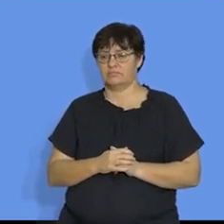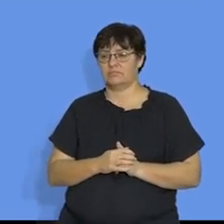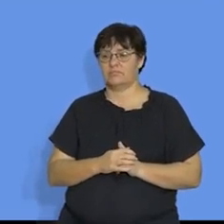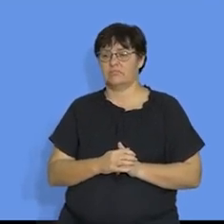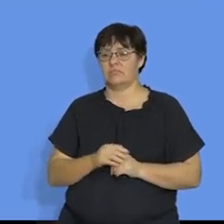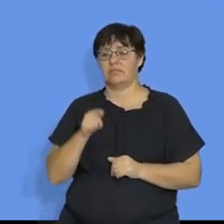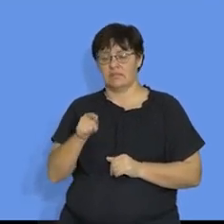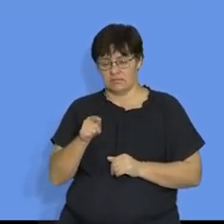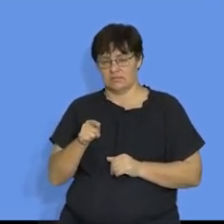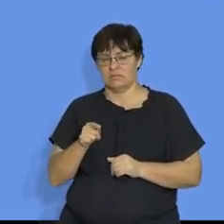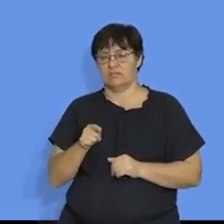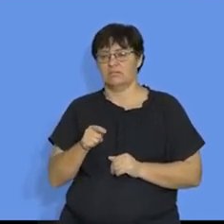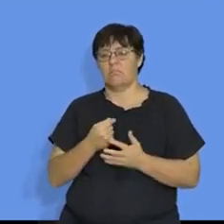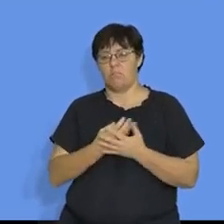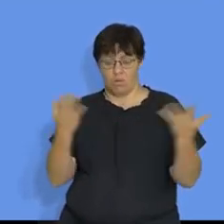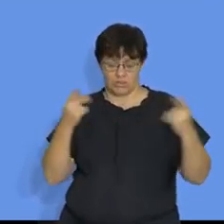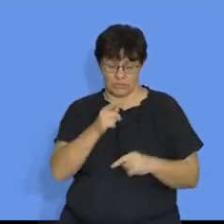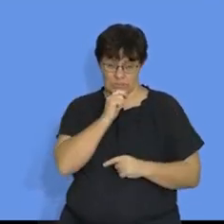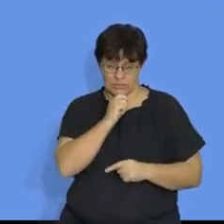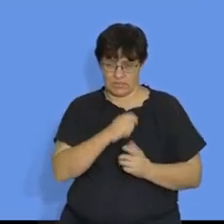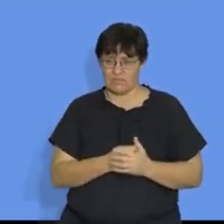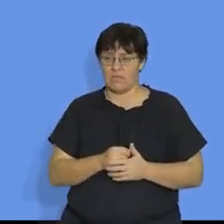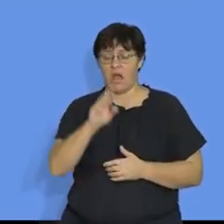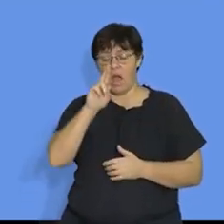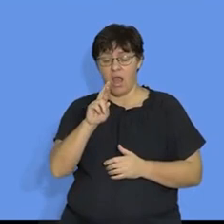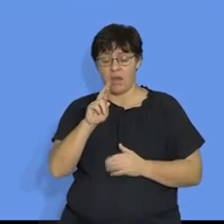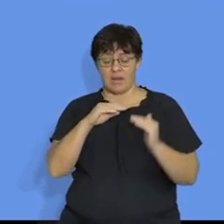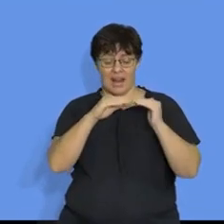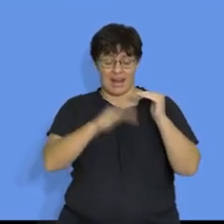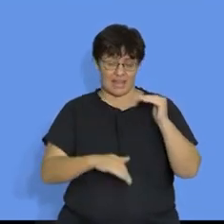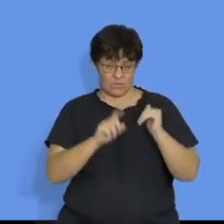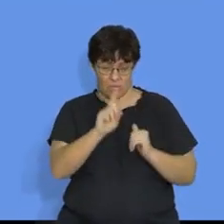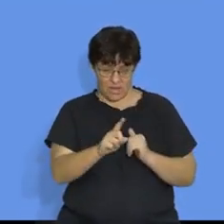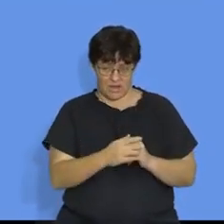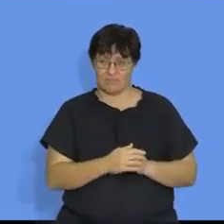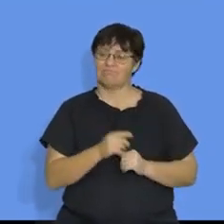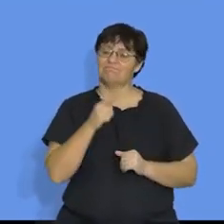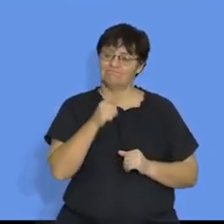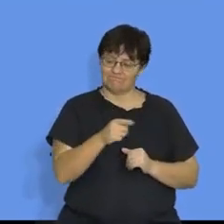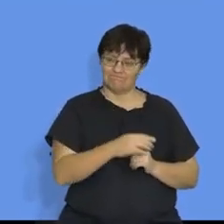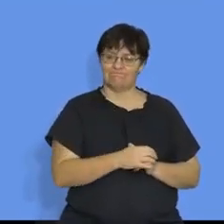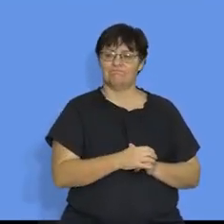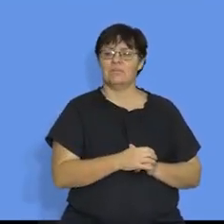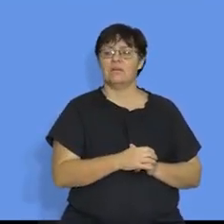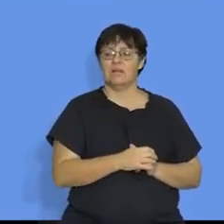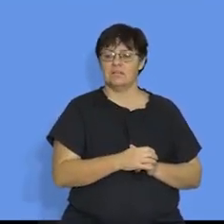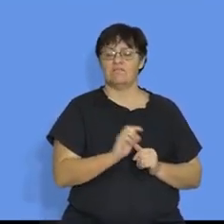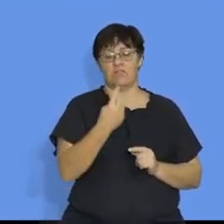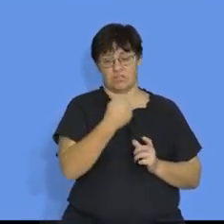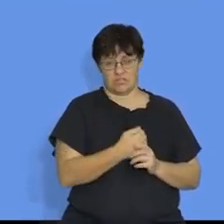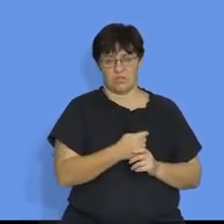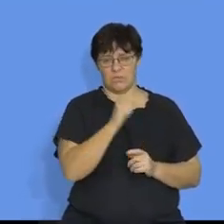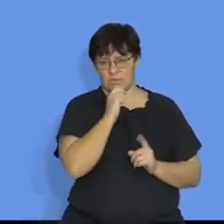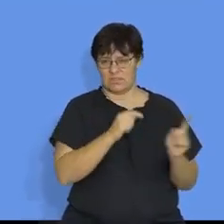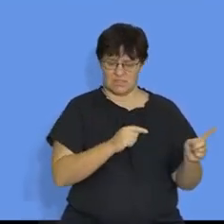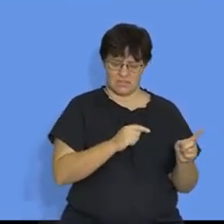this version of the formula is used quite a lot. And when r is less than 1, the first version of the formula is used. But if